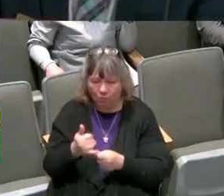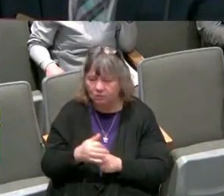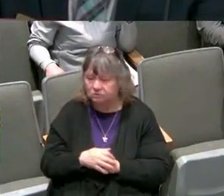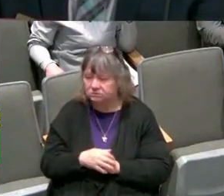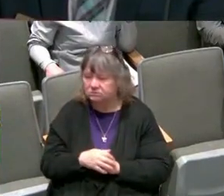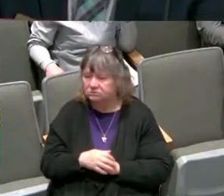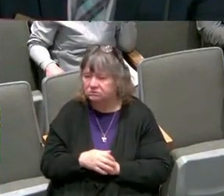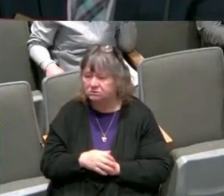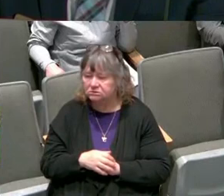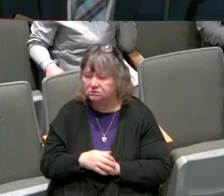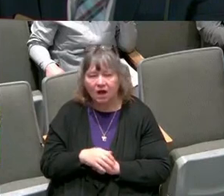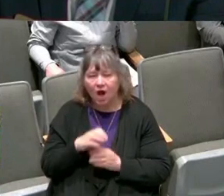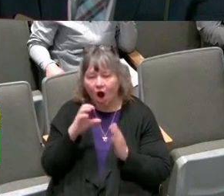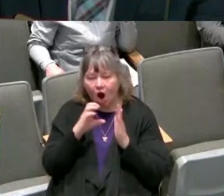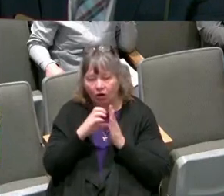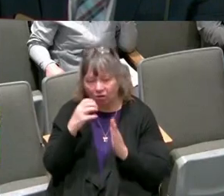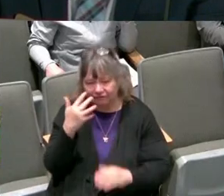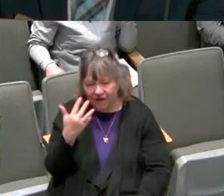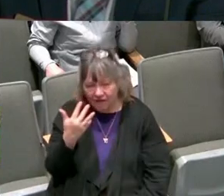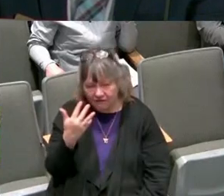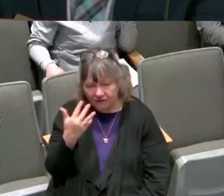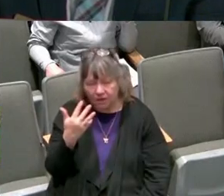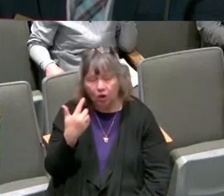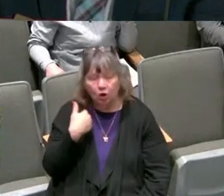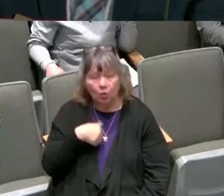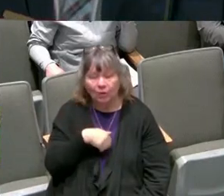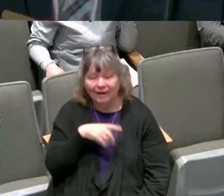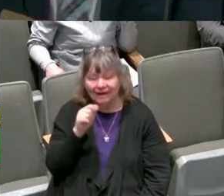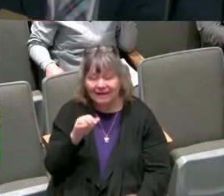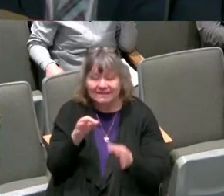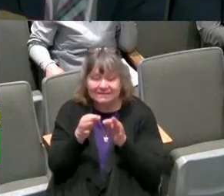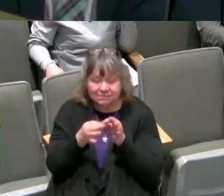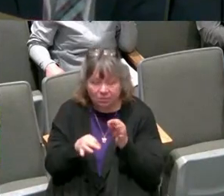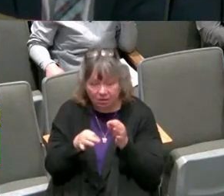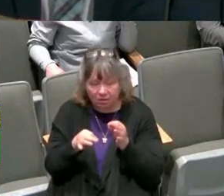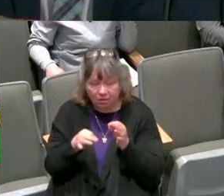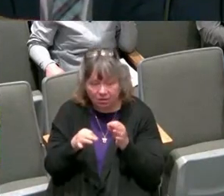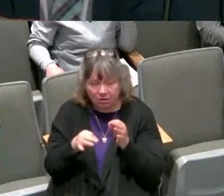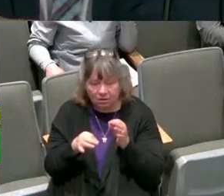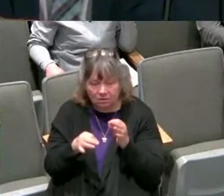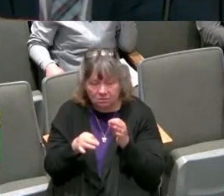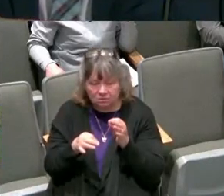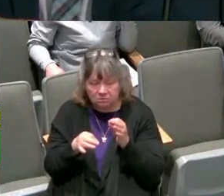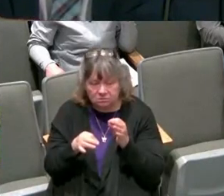this is Article Five we need a simple majority